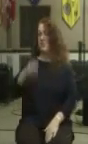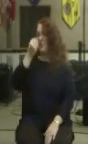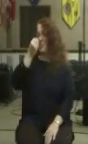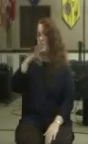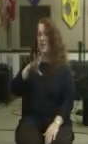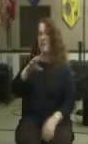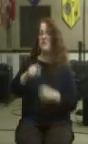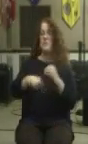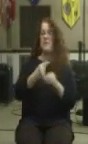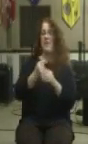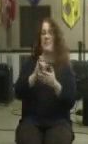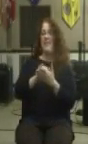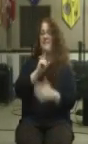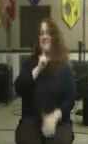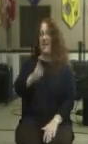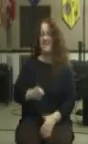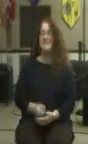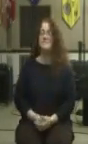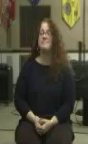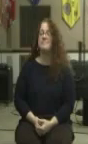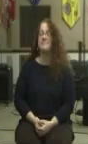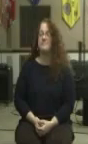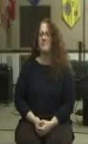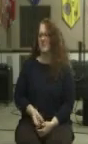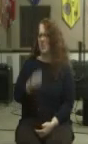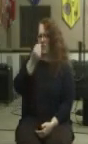In Christ, who cares about that fact?